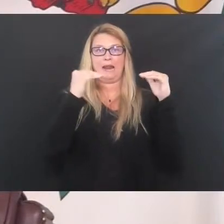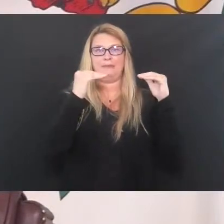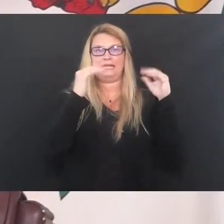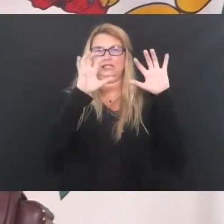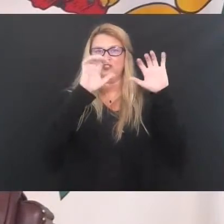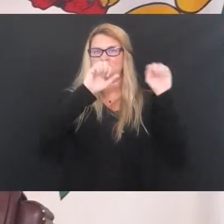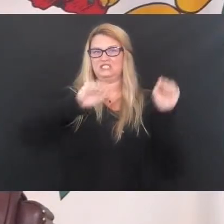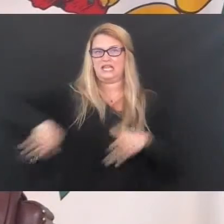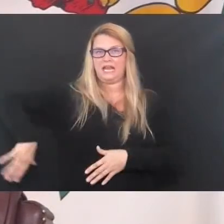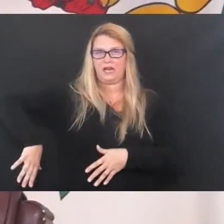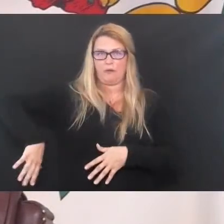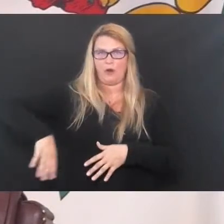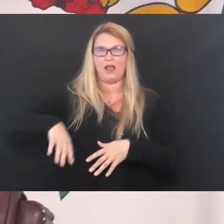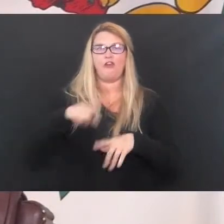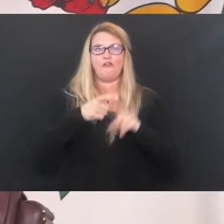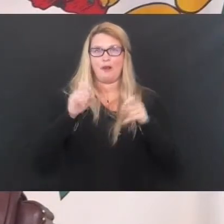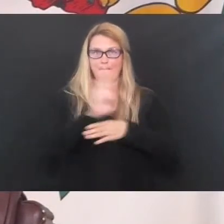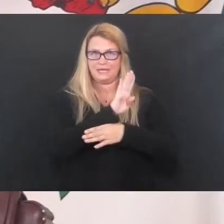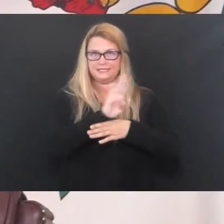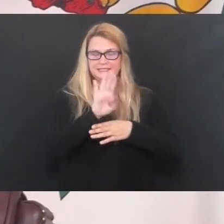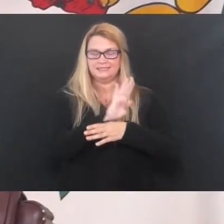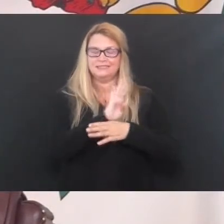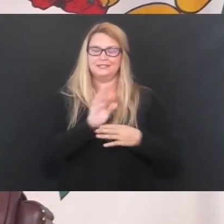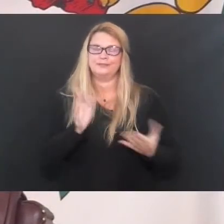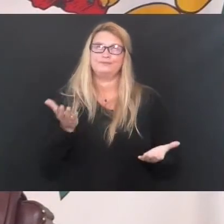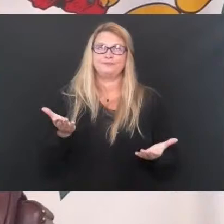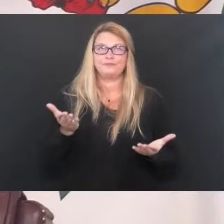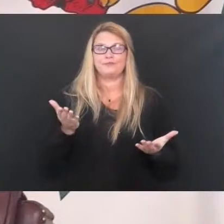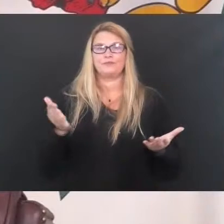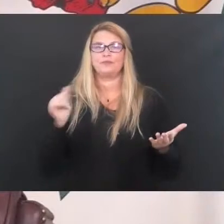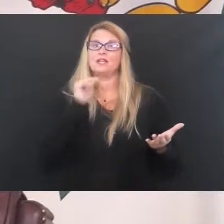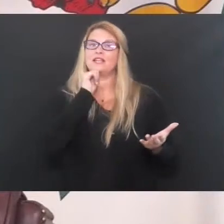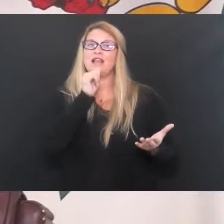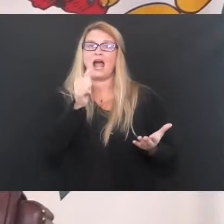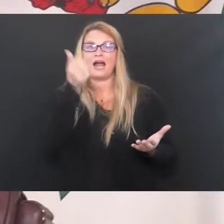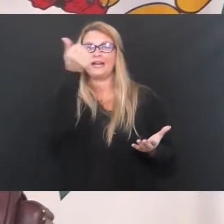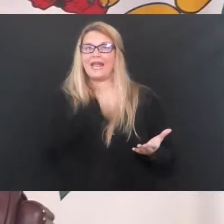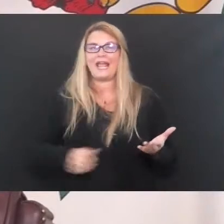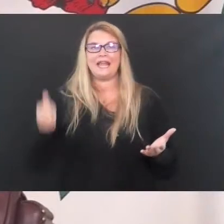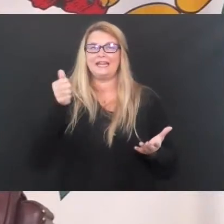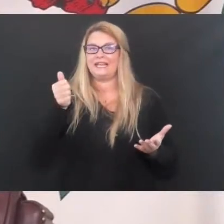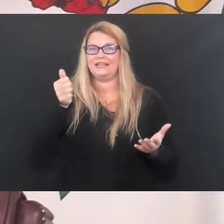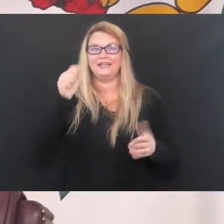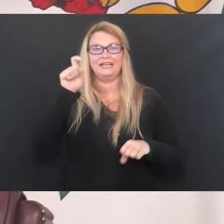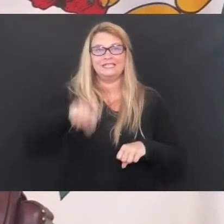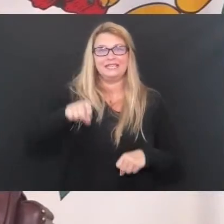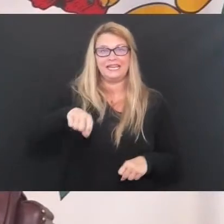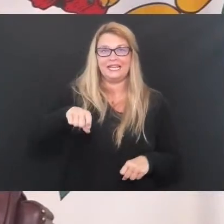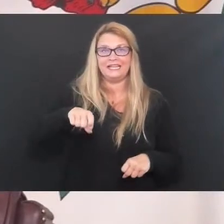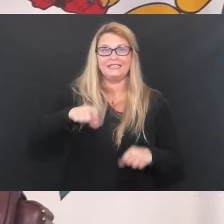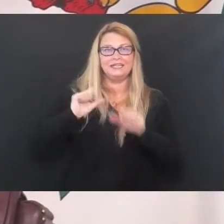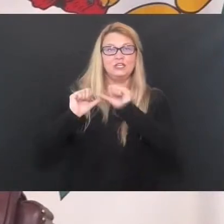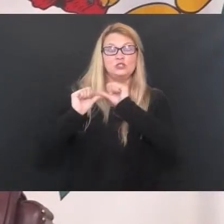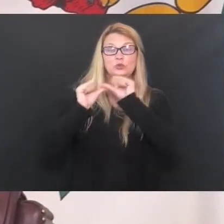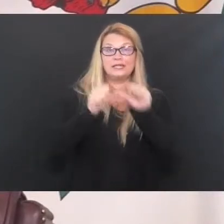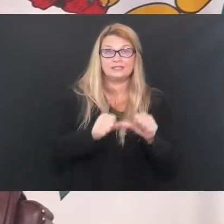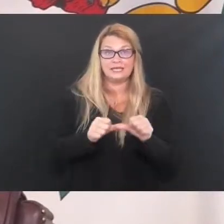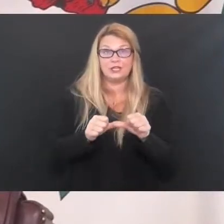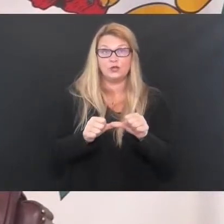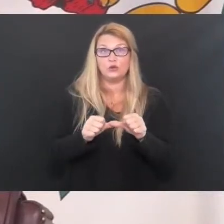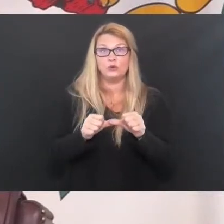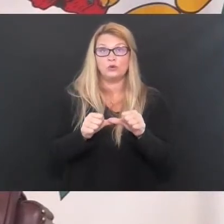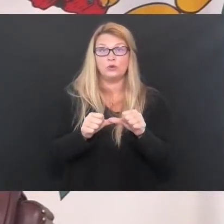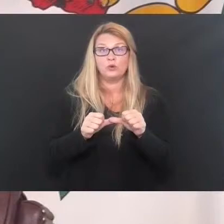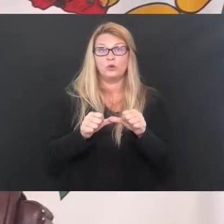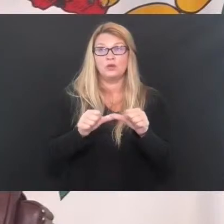everything, there's just not any need to continue on with the